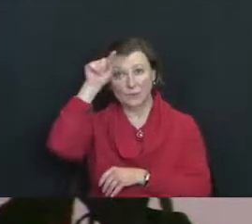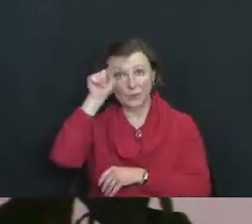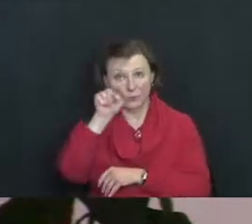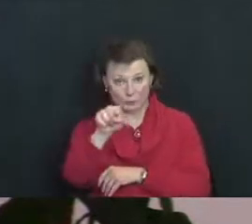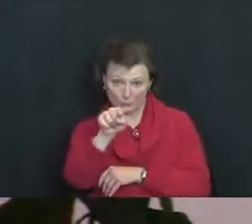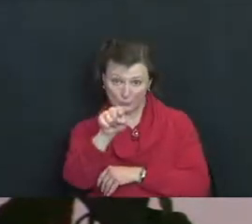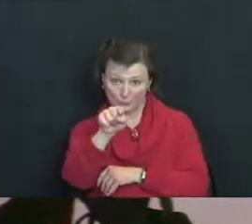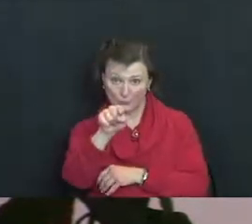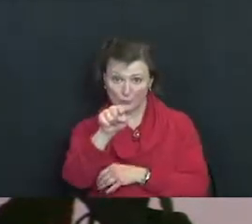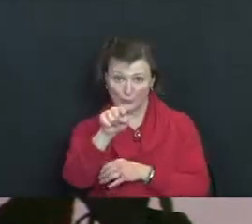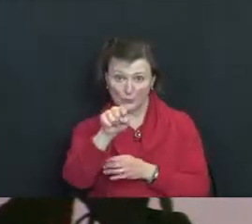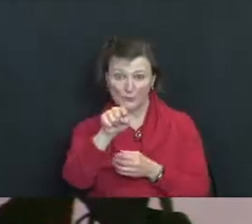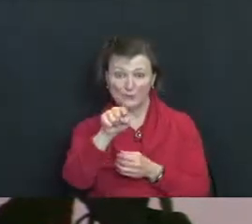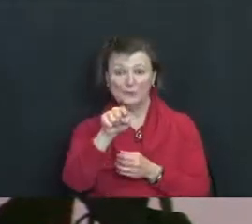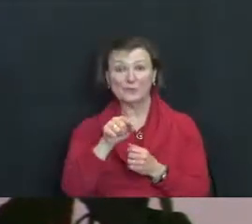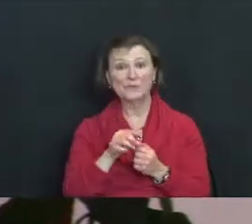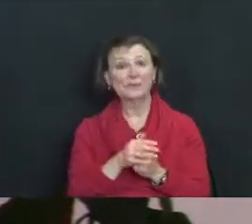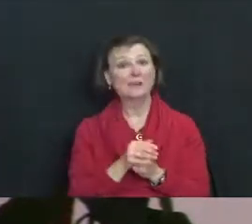in one way or another.